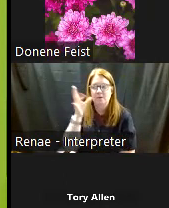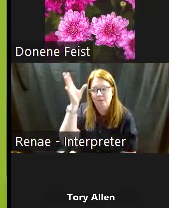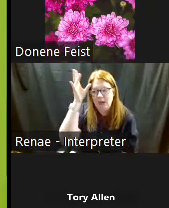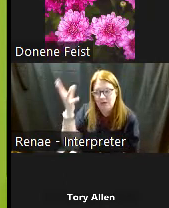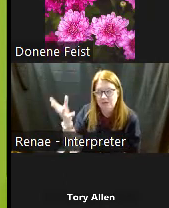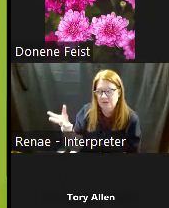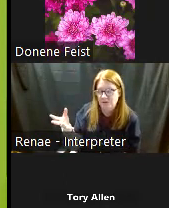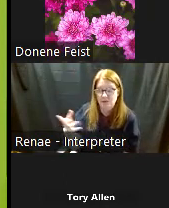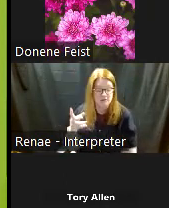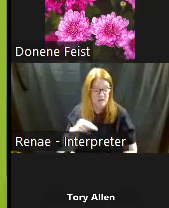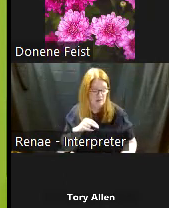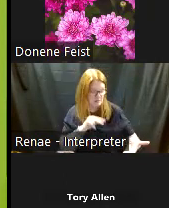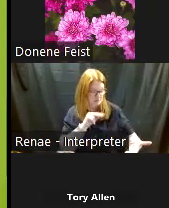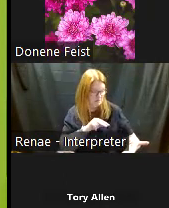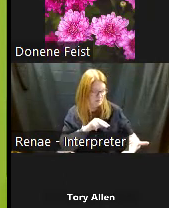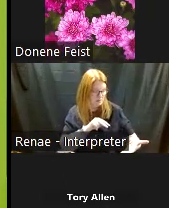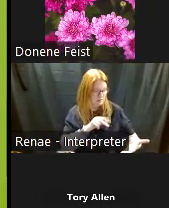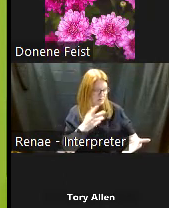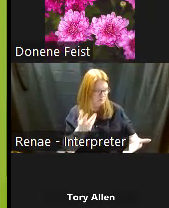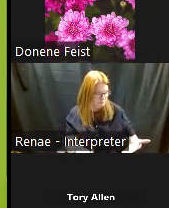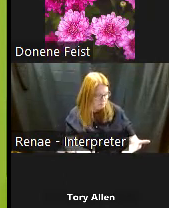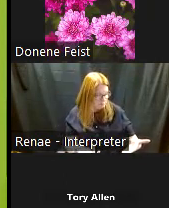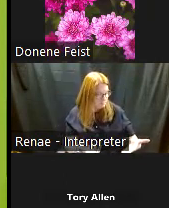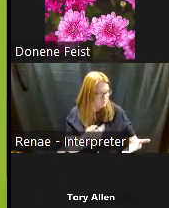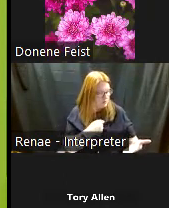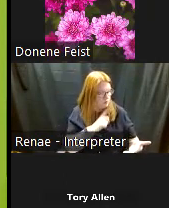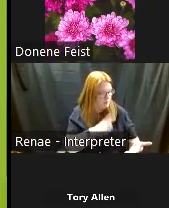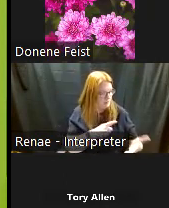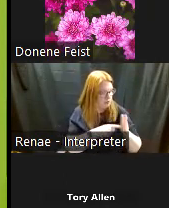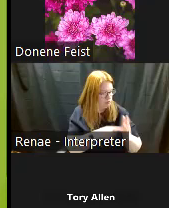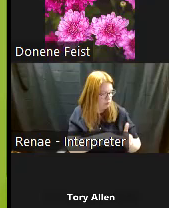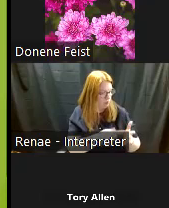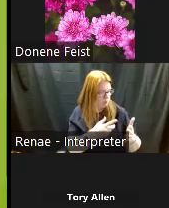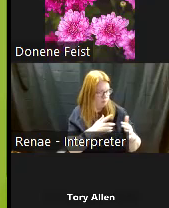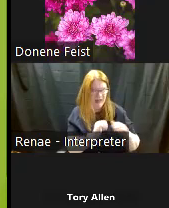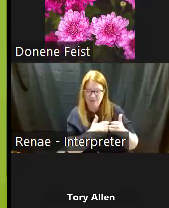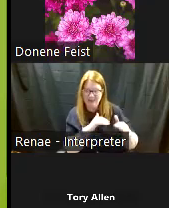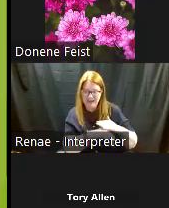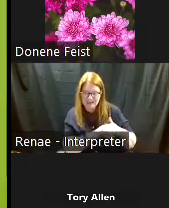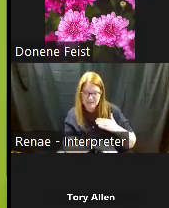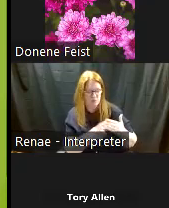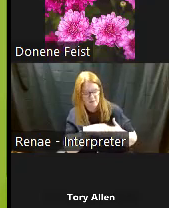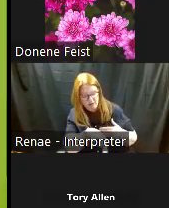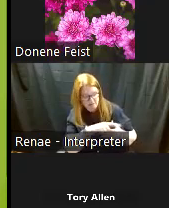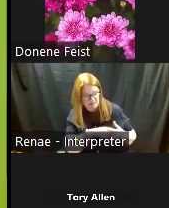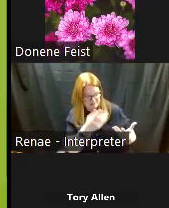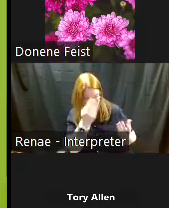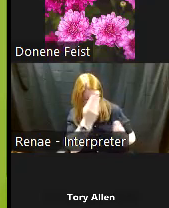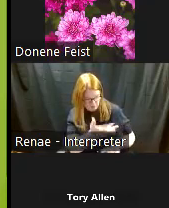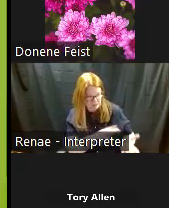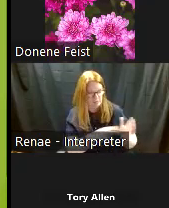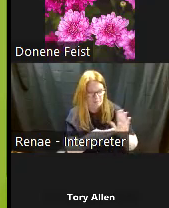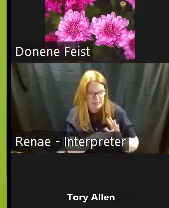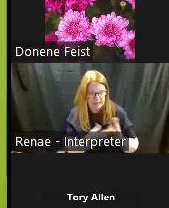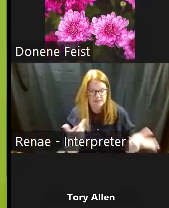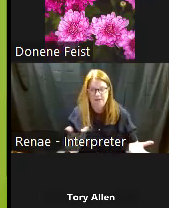of what these results mean and what they can access and maybe what they're missing. I also try to do like a simulation.